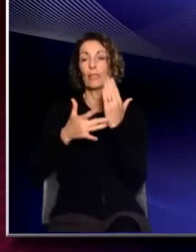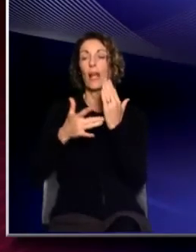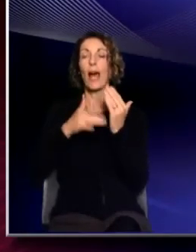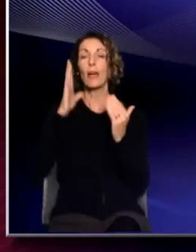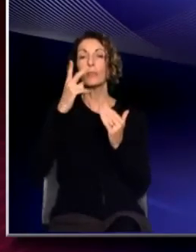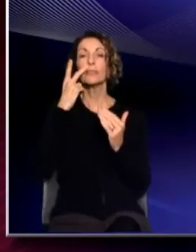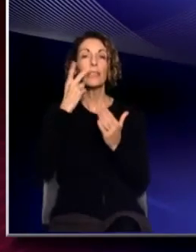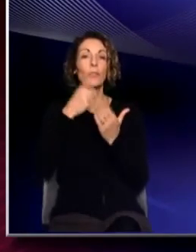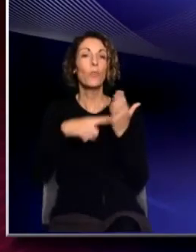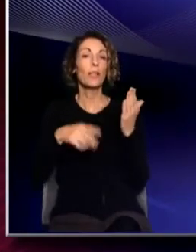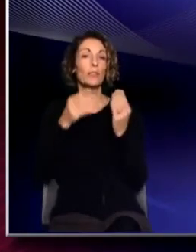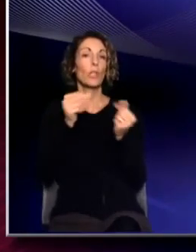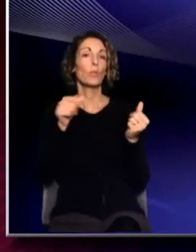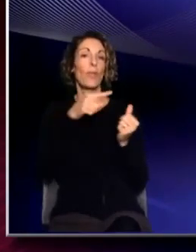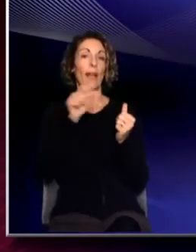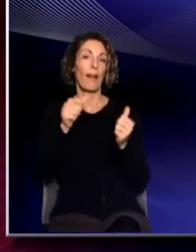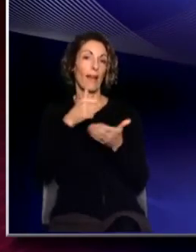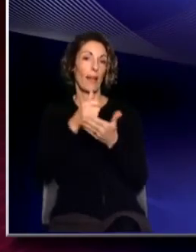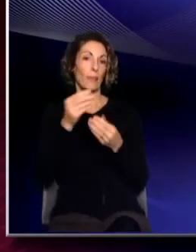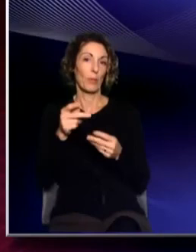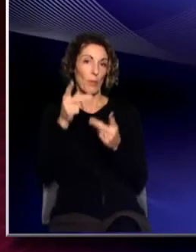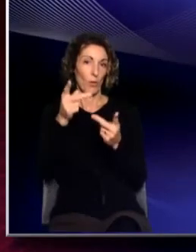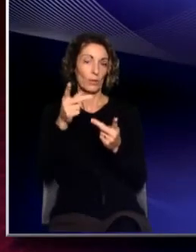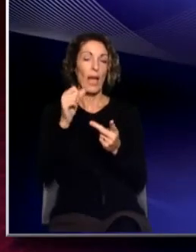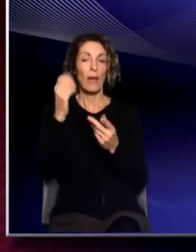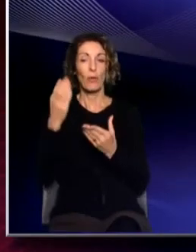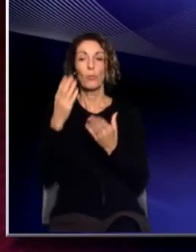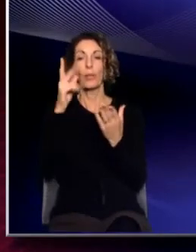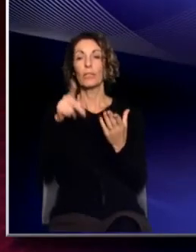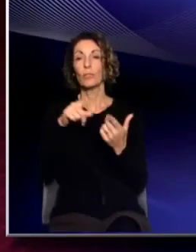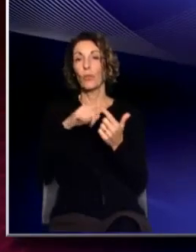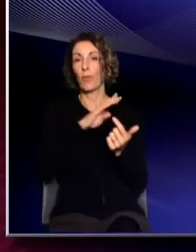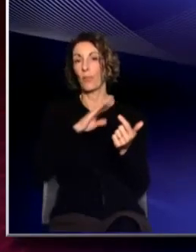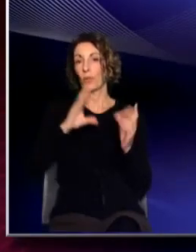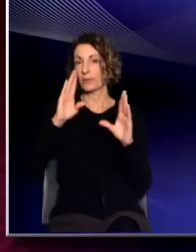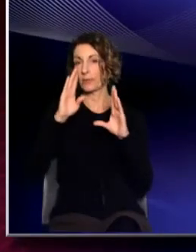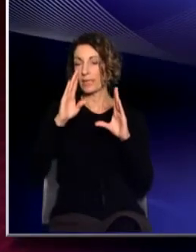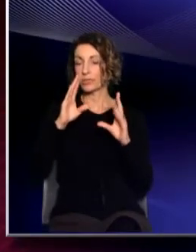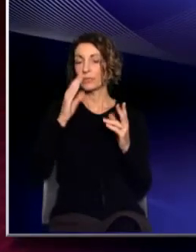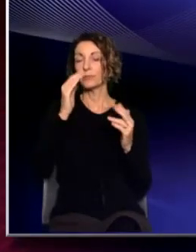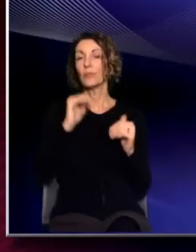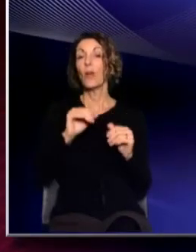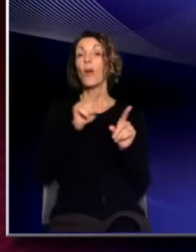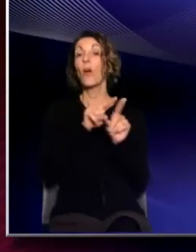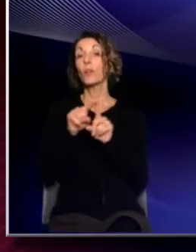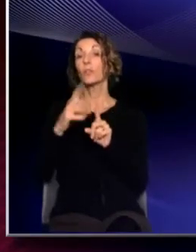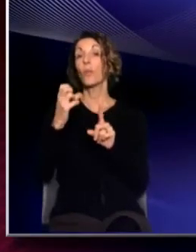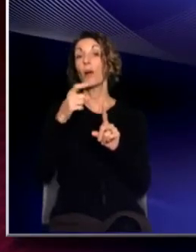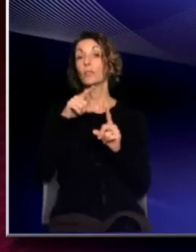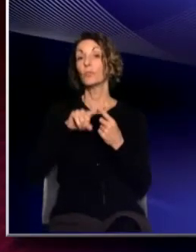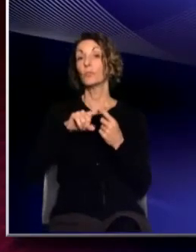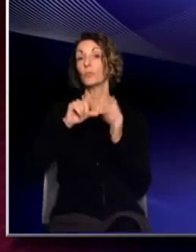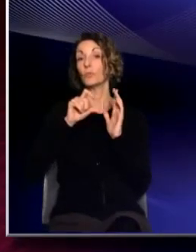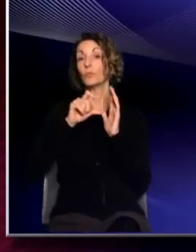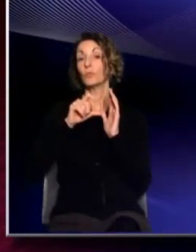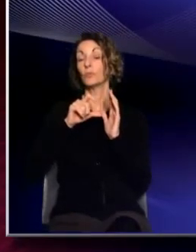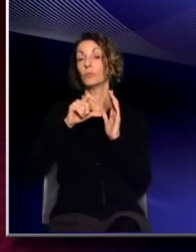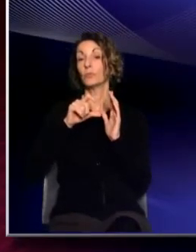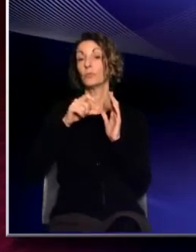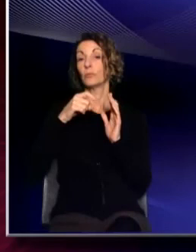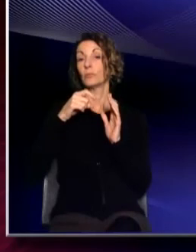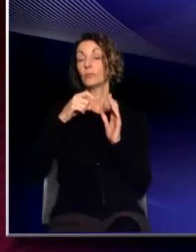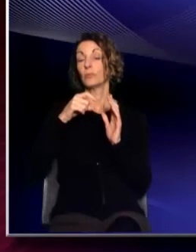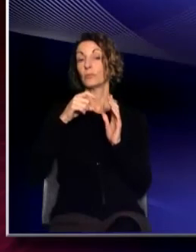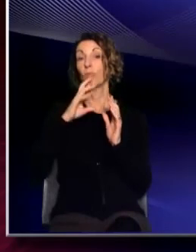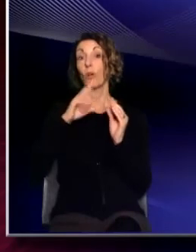that they can help propose and bring that to the board's attention. The other thing I do want to point out is to address, I was